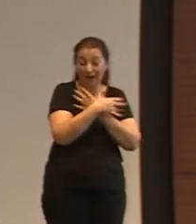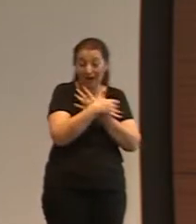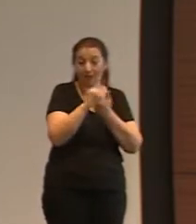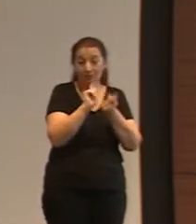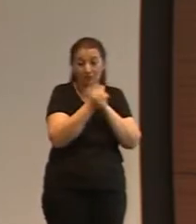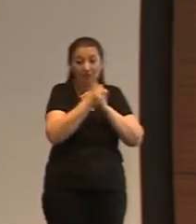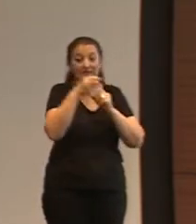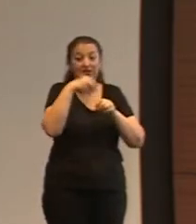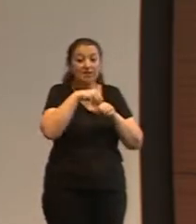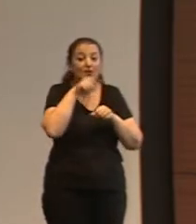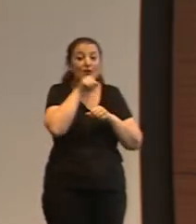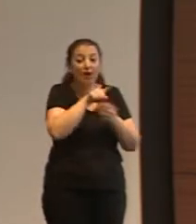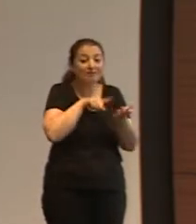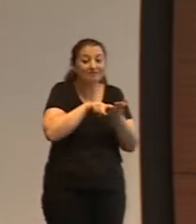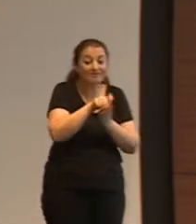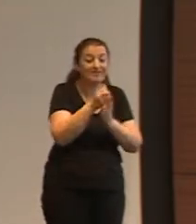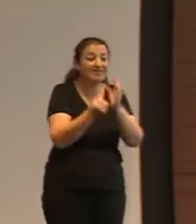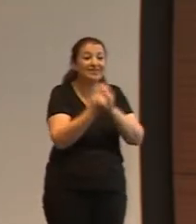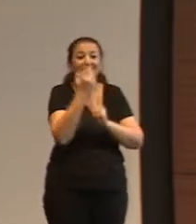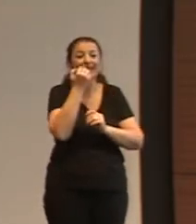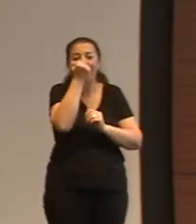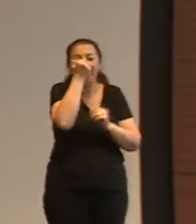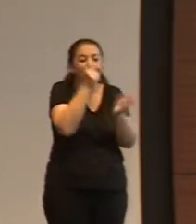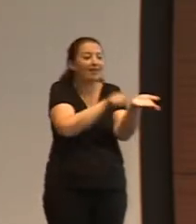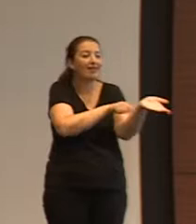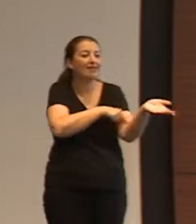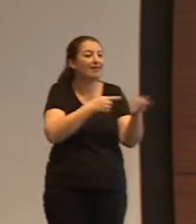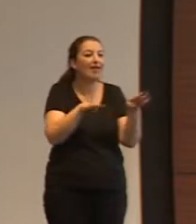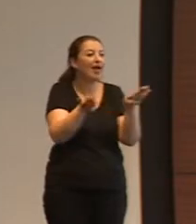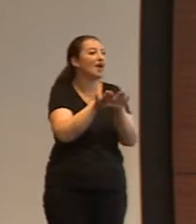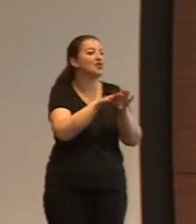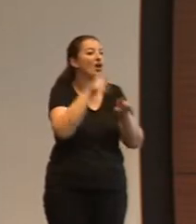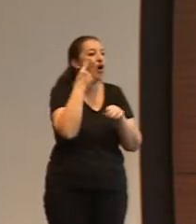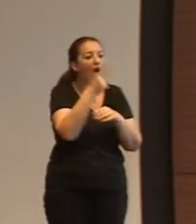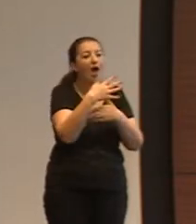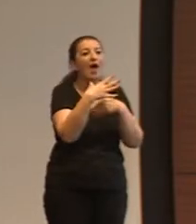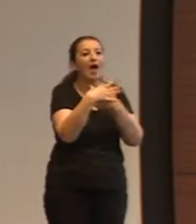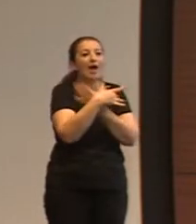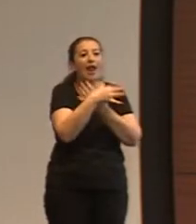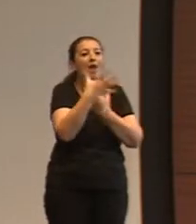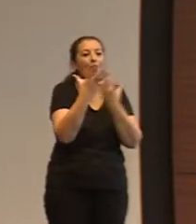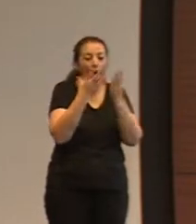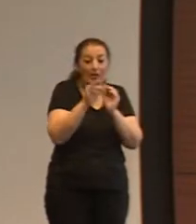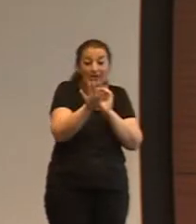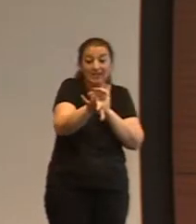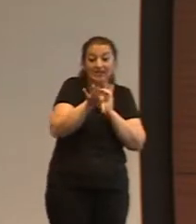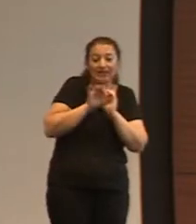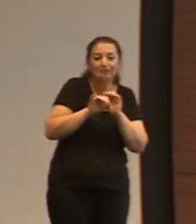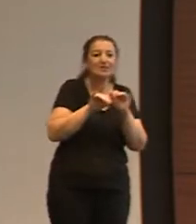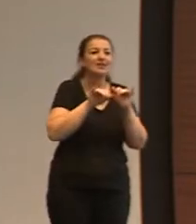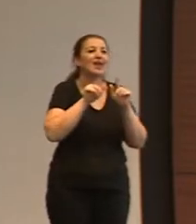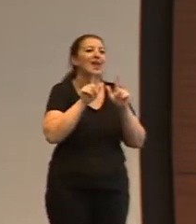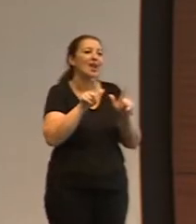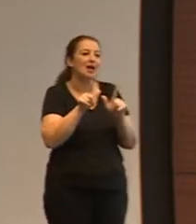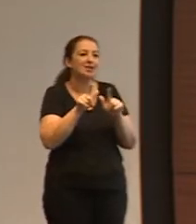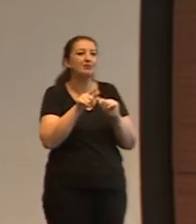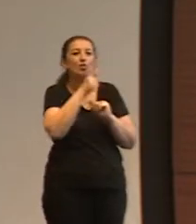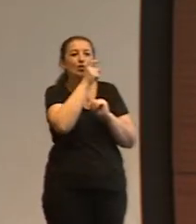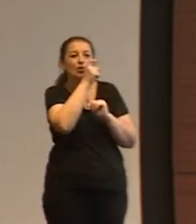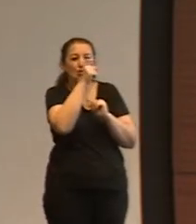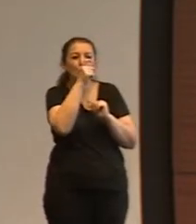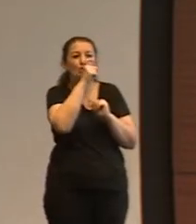and not all caterpillars would come out as butterflies the caterpillar